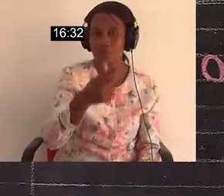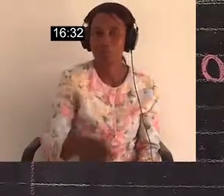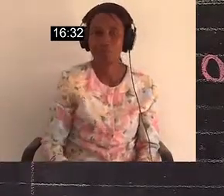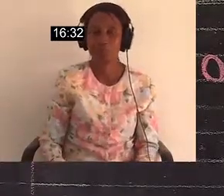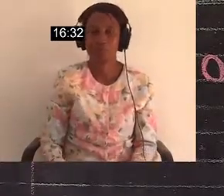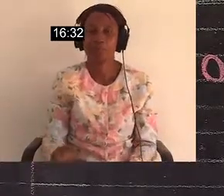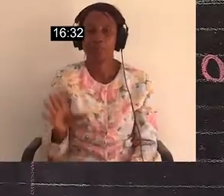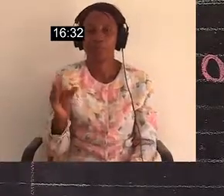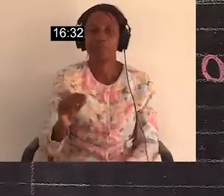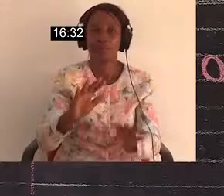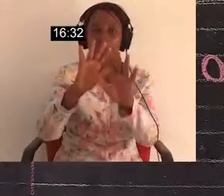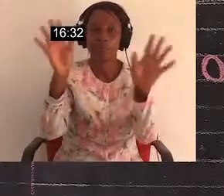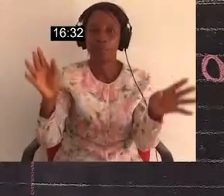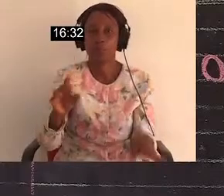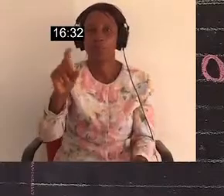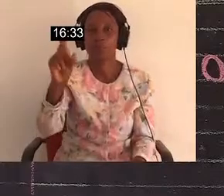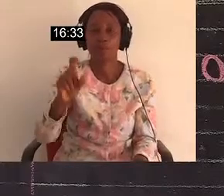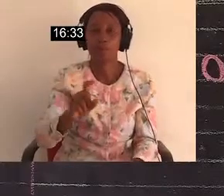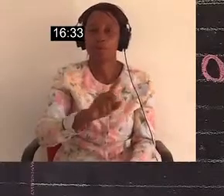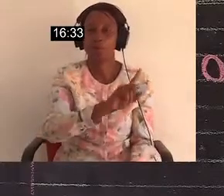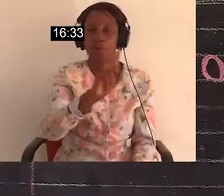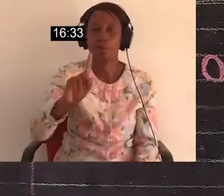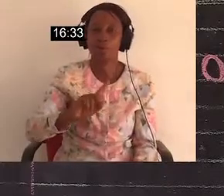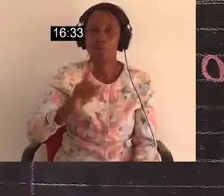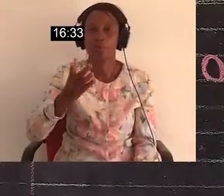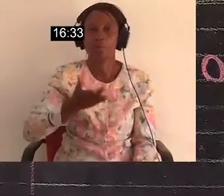with all the words we have,